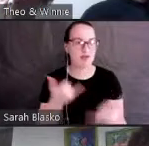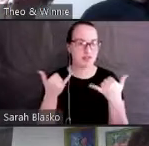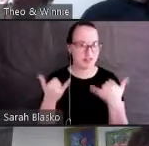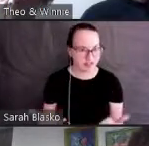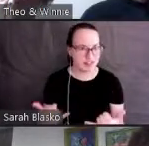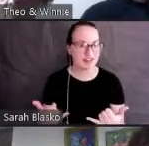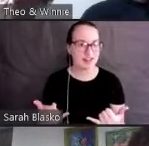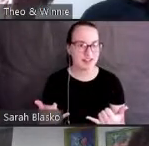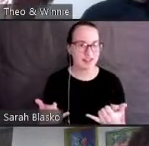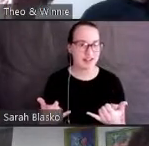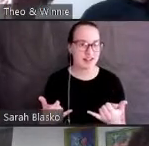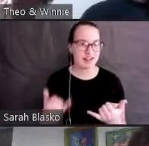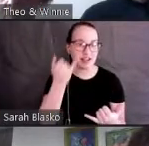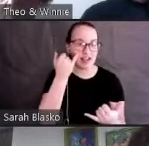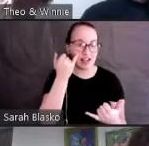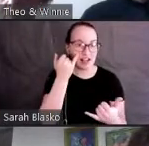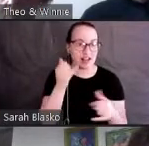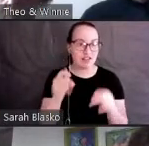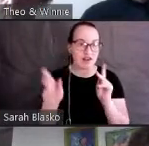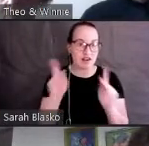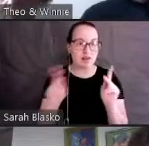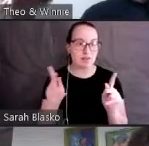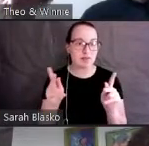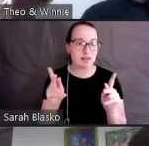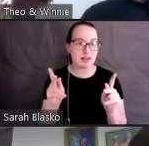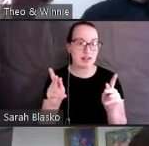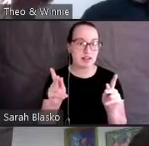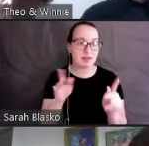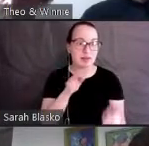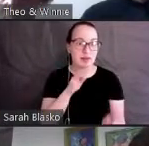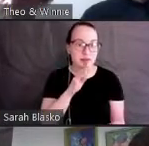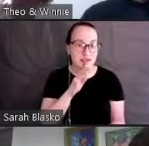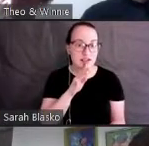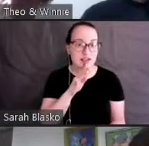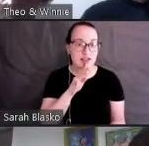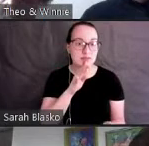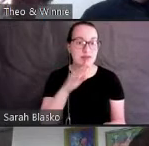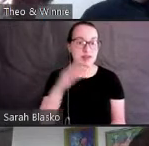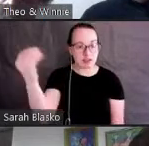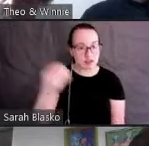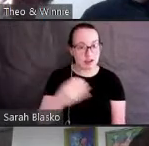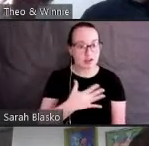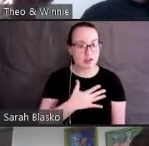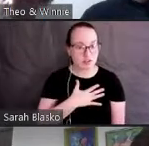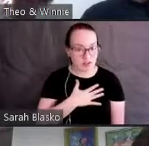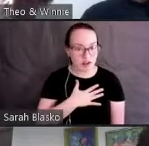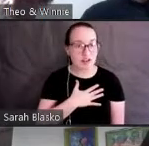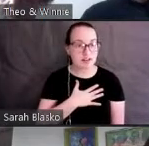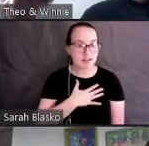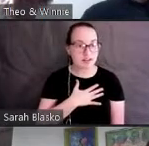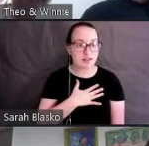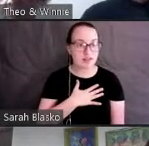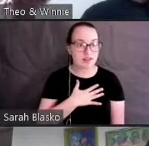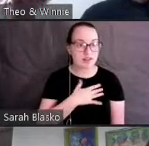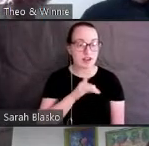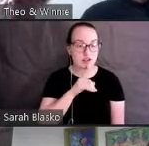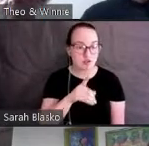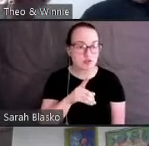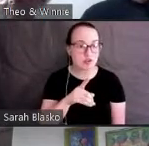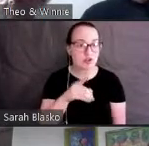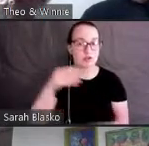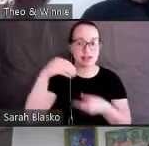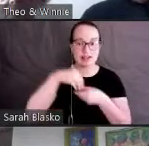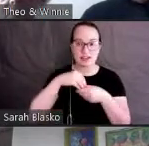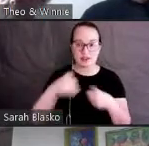truth and love into my life with a little bit of grace, come on, let's take it easy on each other. But as we speak truth into our lives and